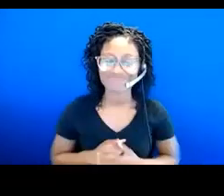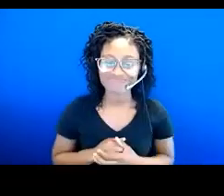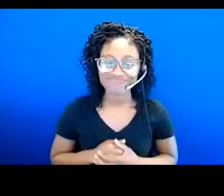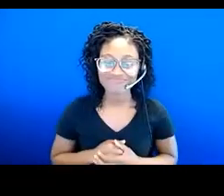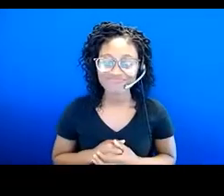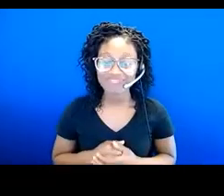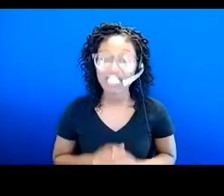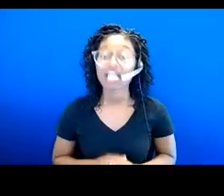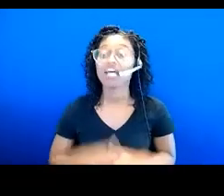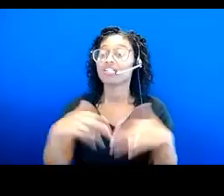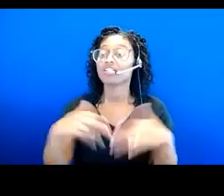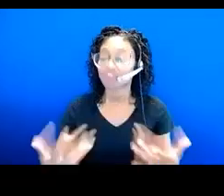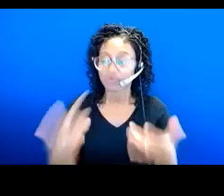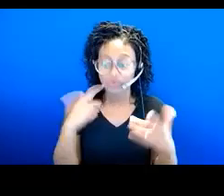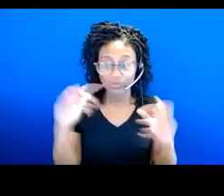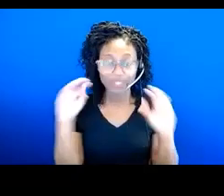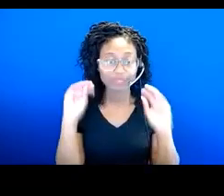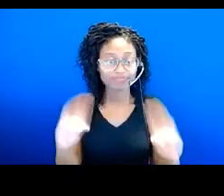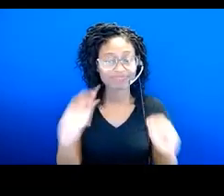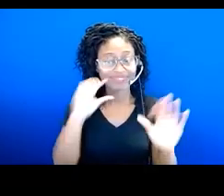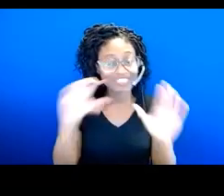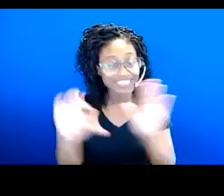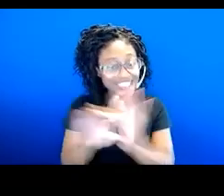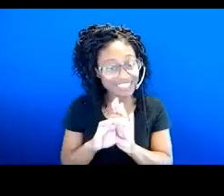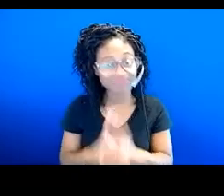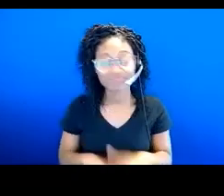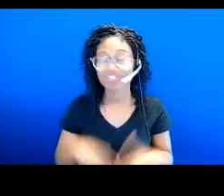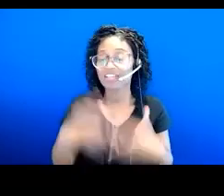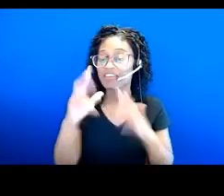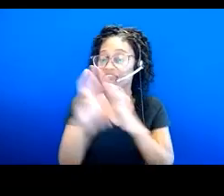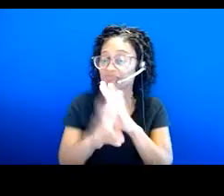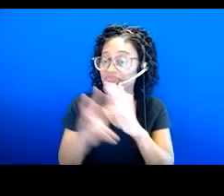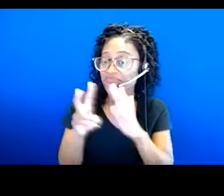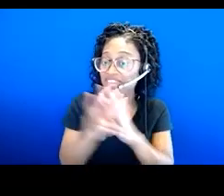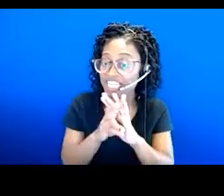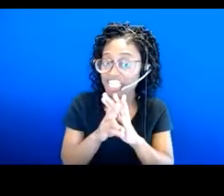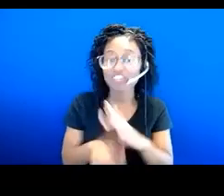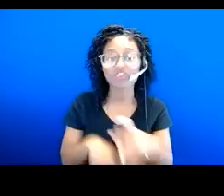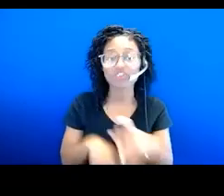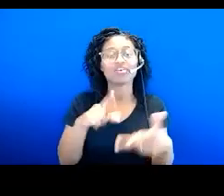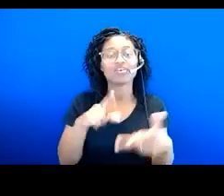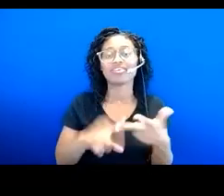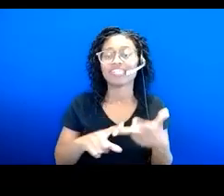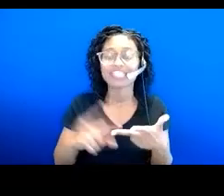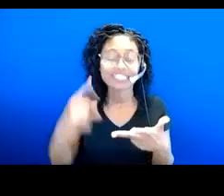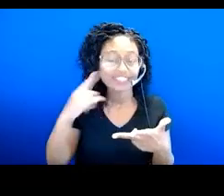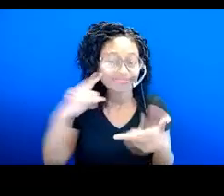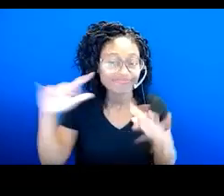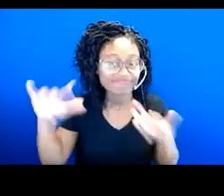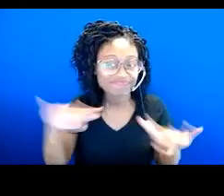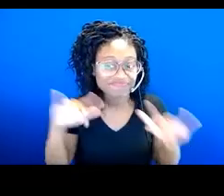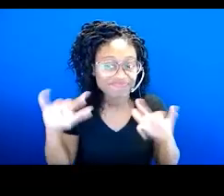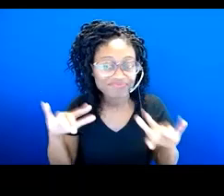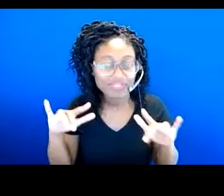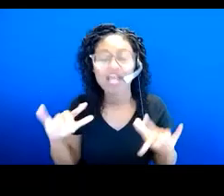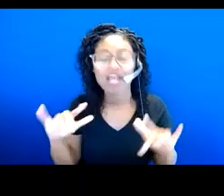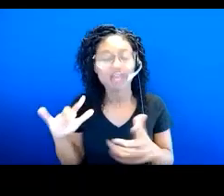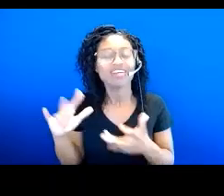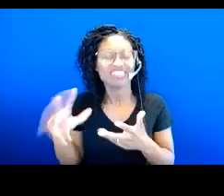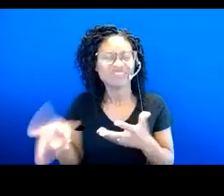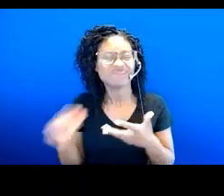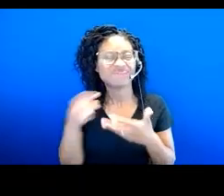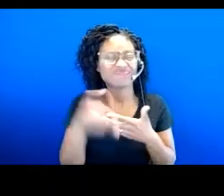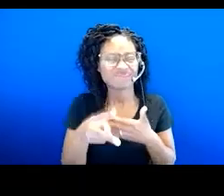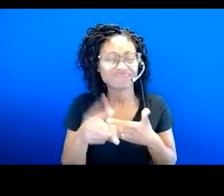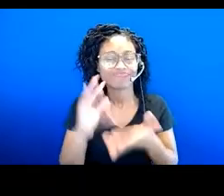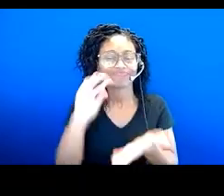you insert images, insert videos, insert sound files. So beginning with images, when